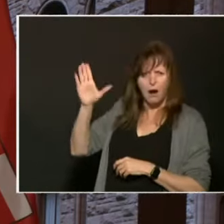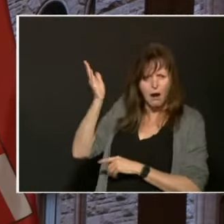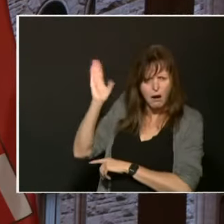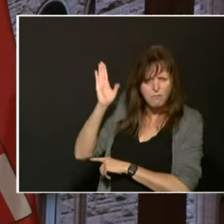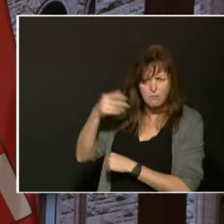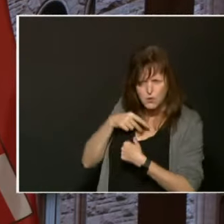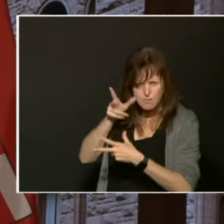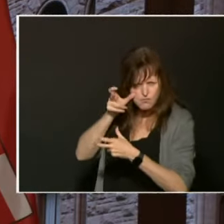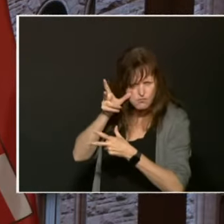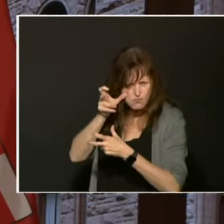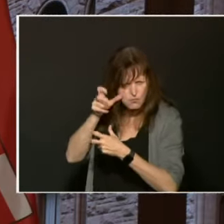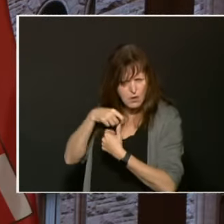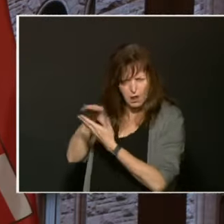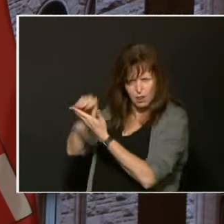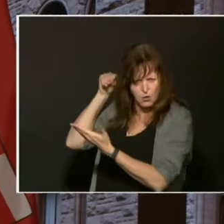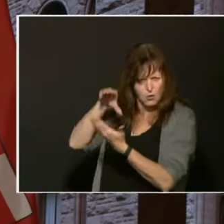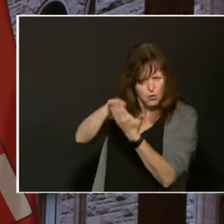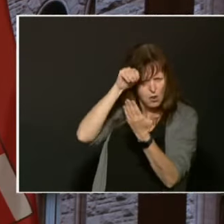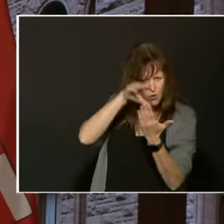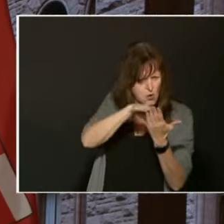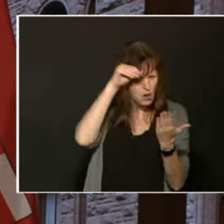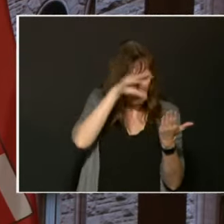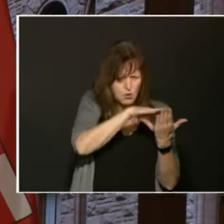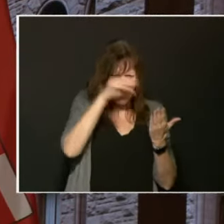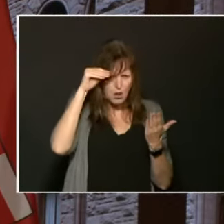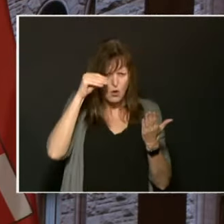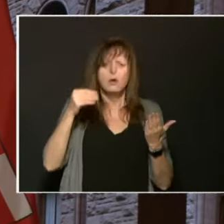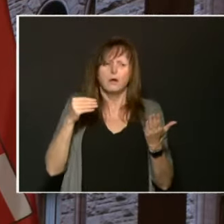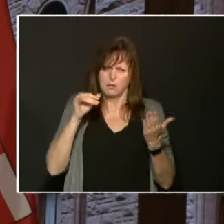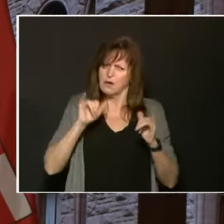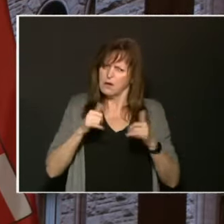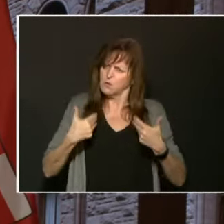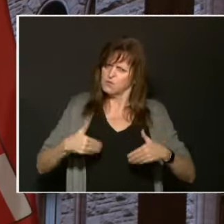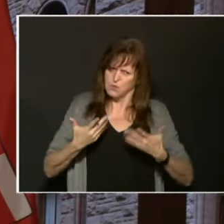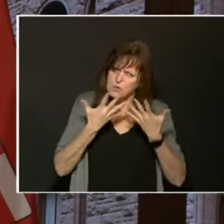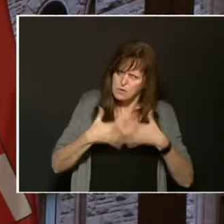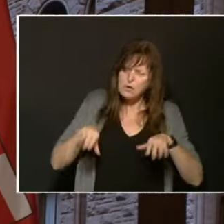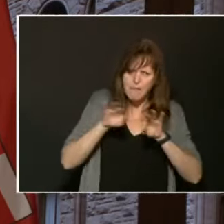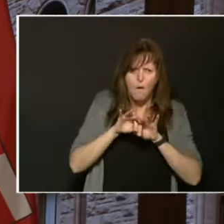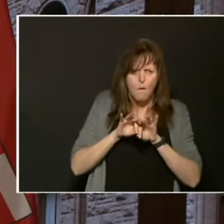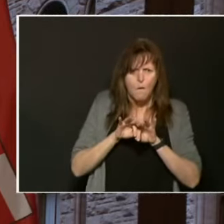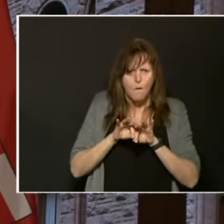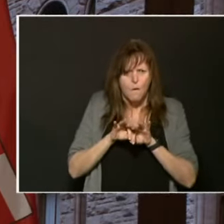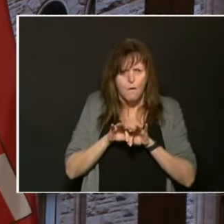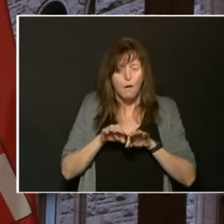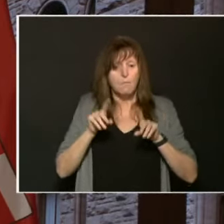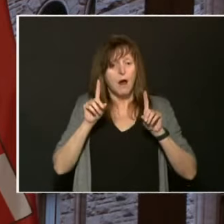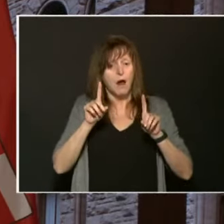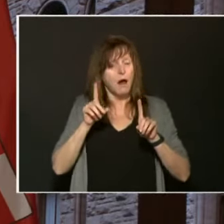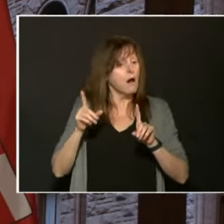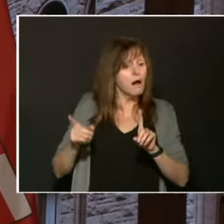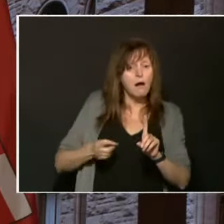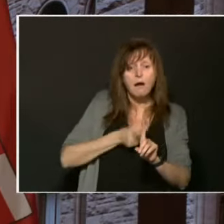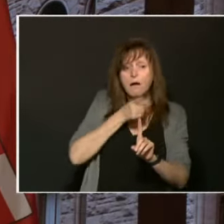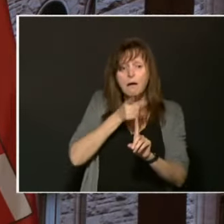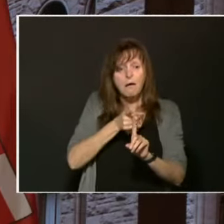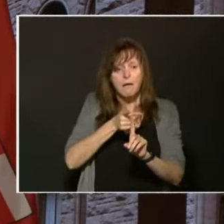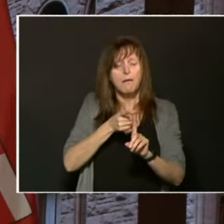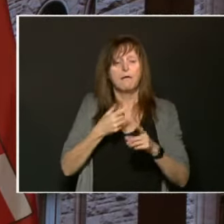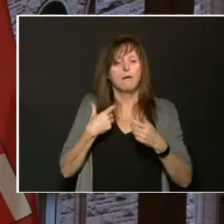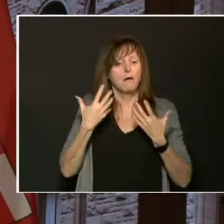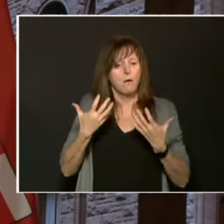dealt with it and what they have learned from it. But the bottom line is, for everybody, we want to get out of this. We want to have a good summer,